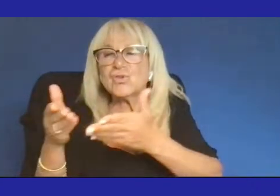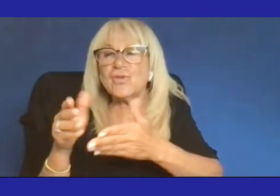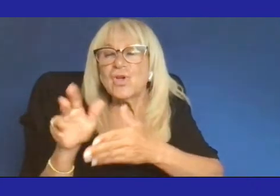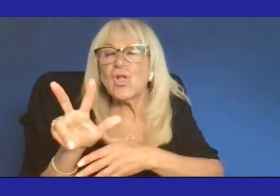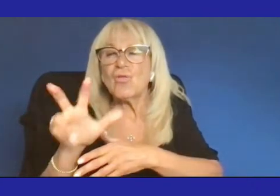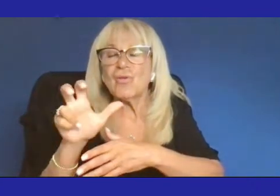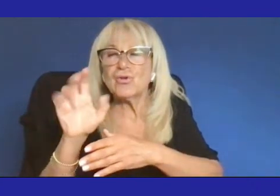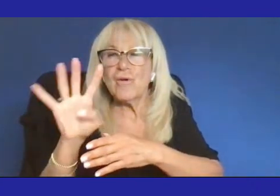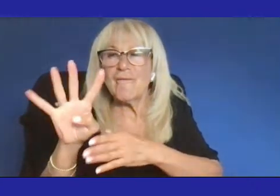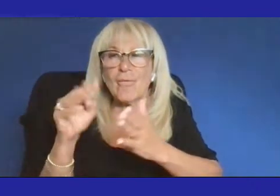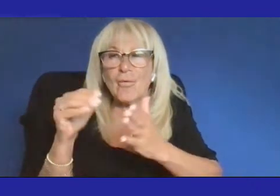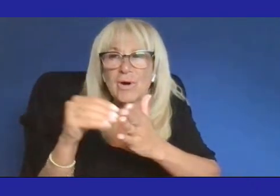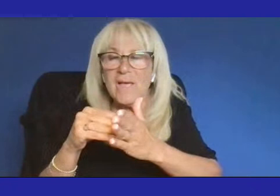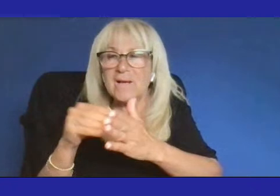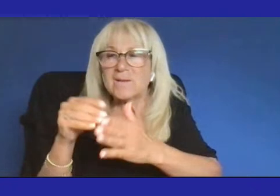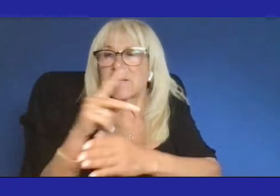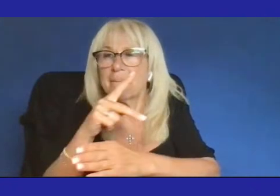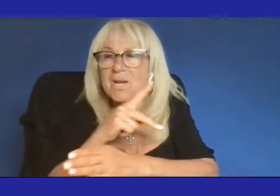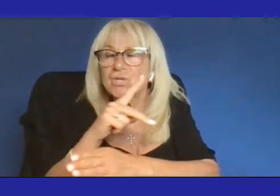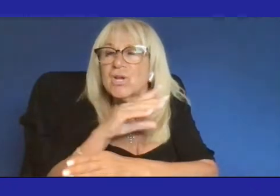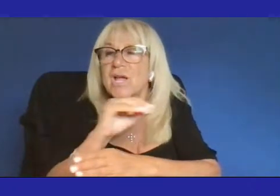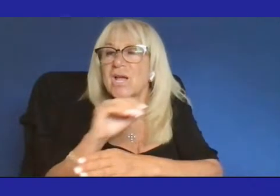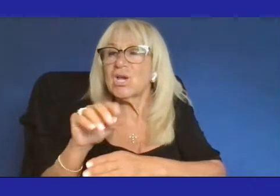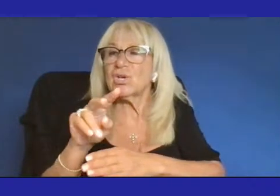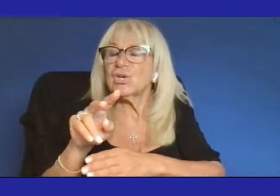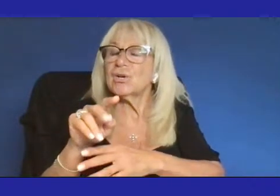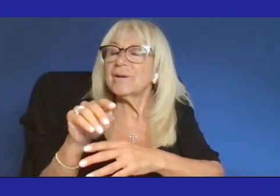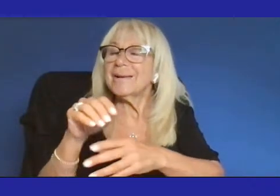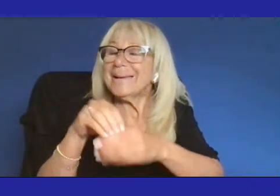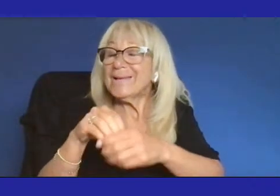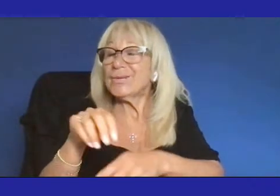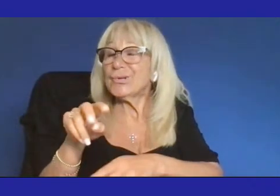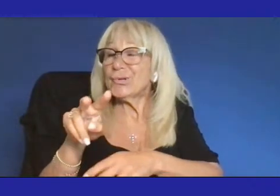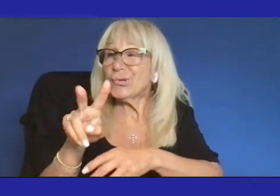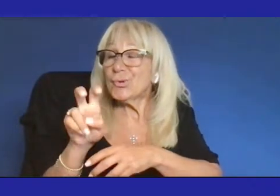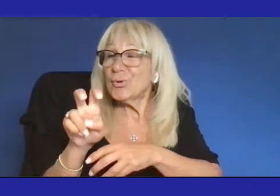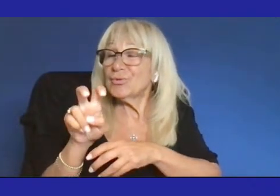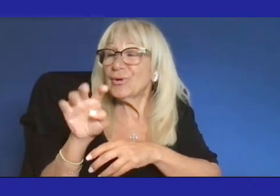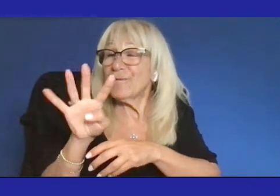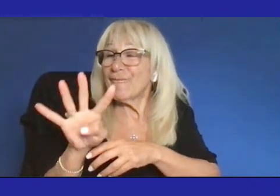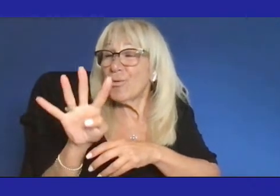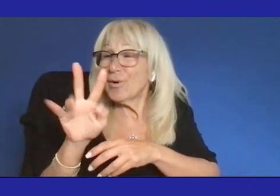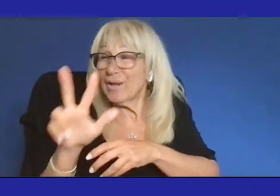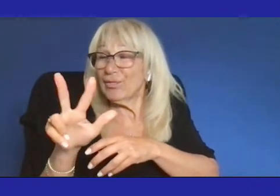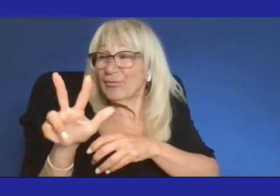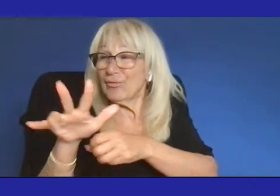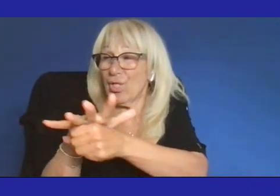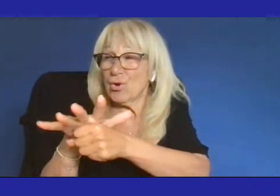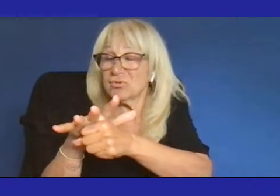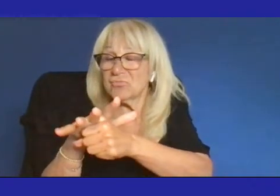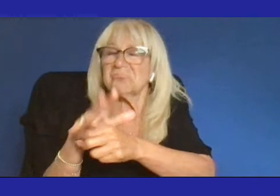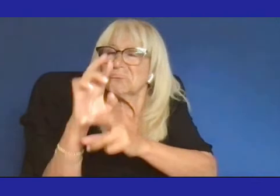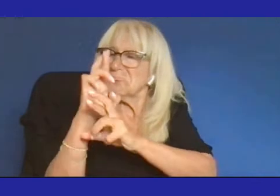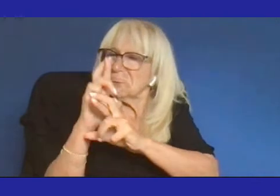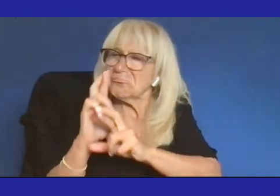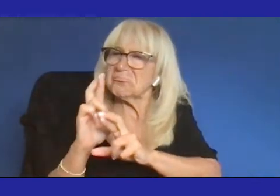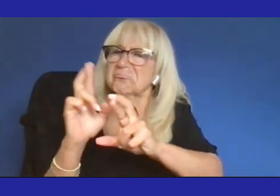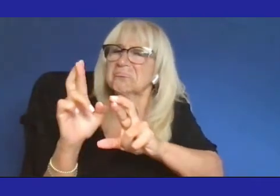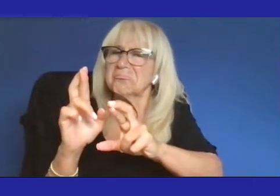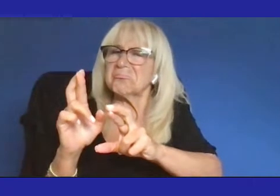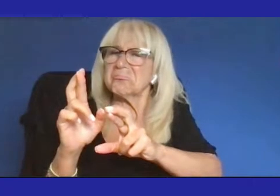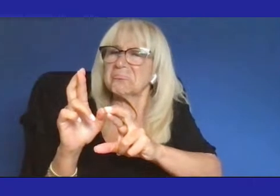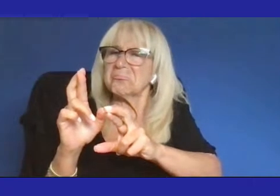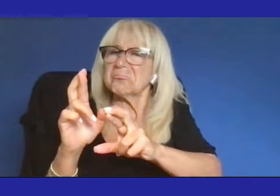in 273 locations. They're well known and well respected within the provider